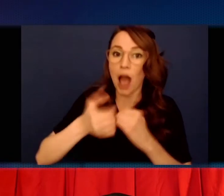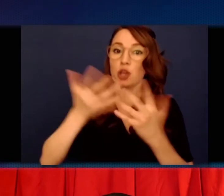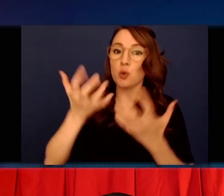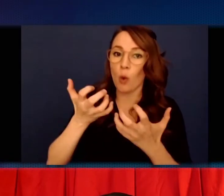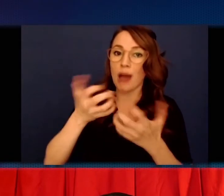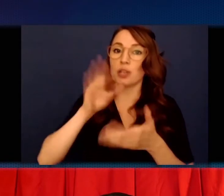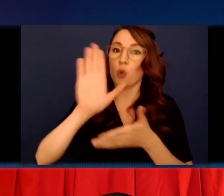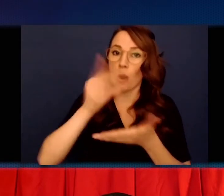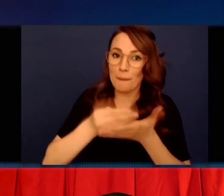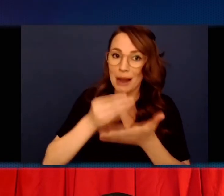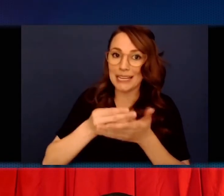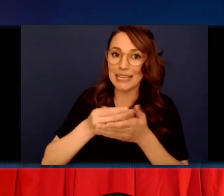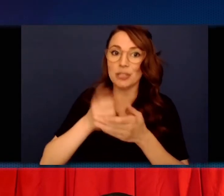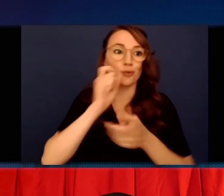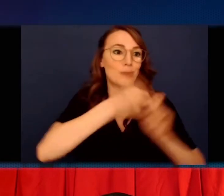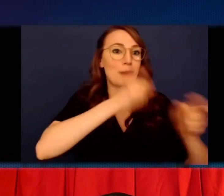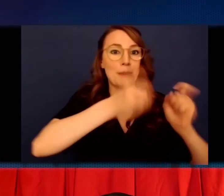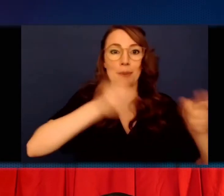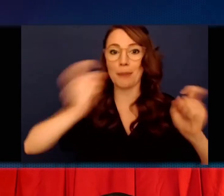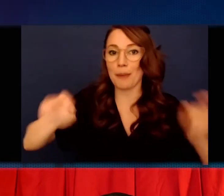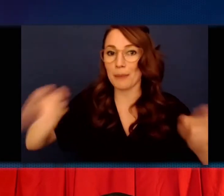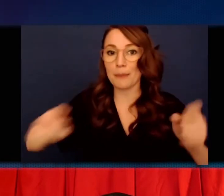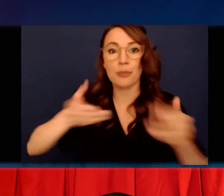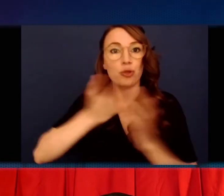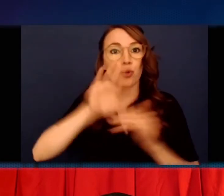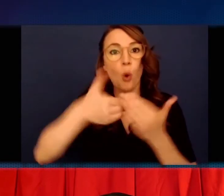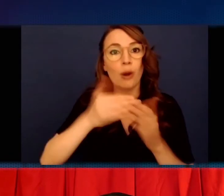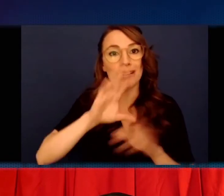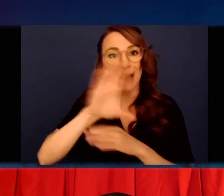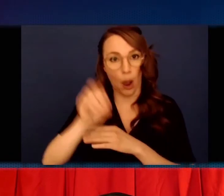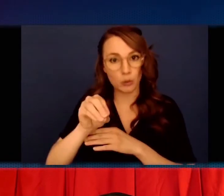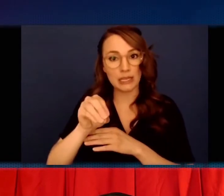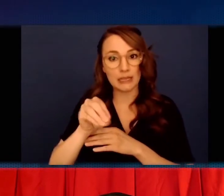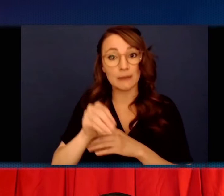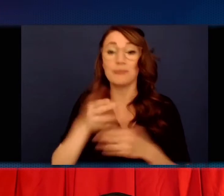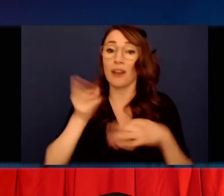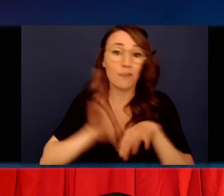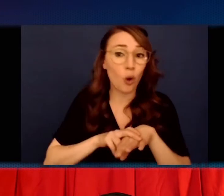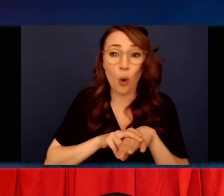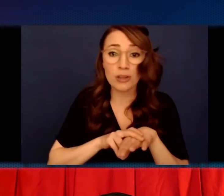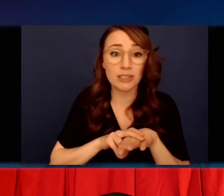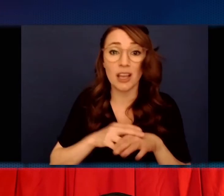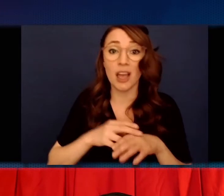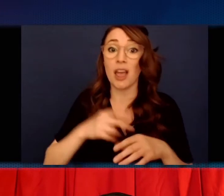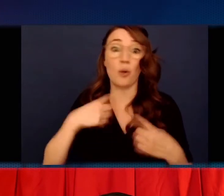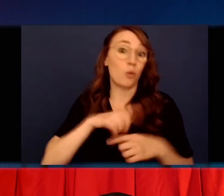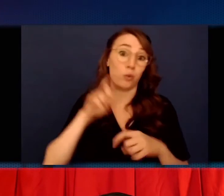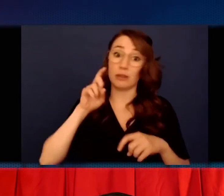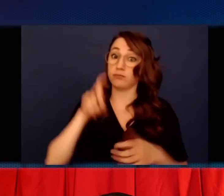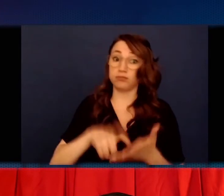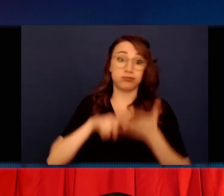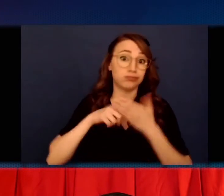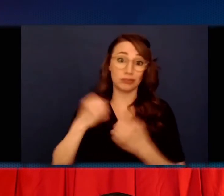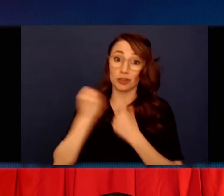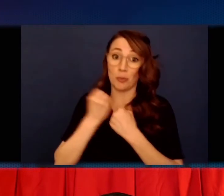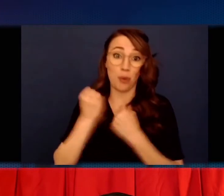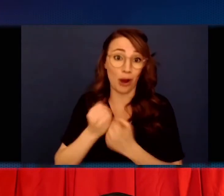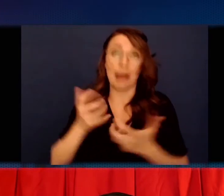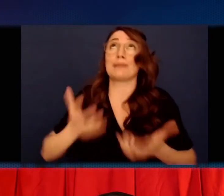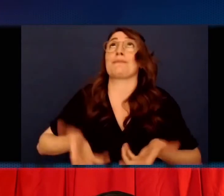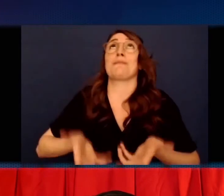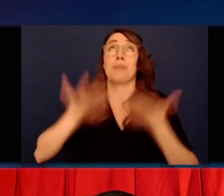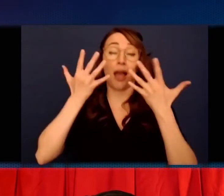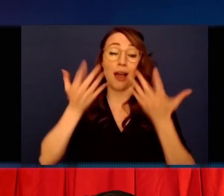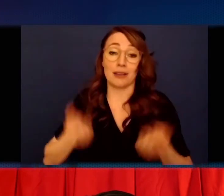those funds to be distributed in the county. And of course, we need as much support as we can for the Pathways to